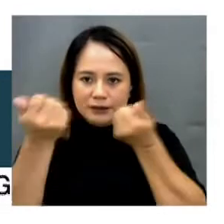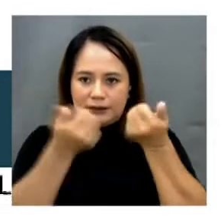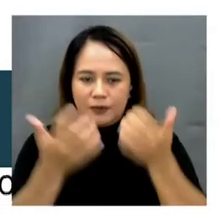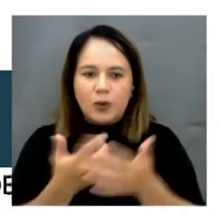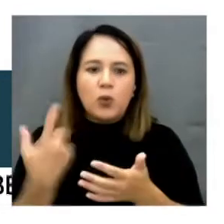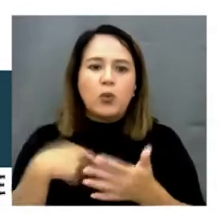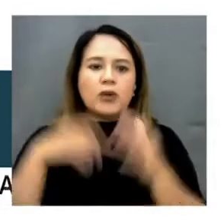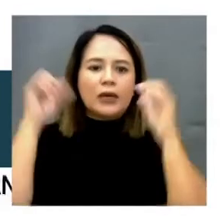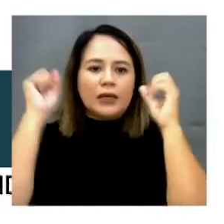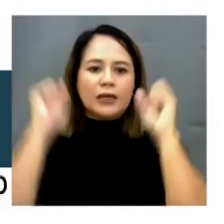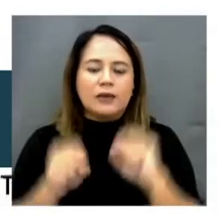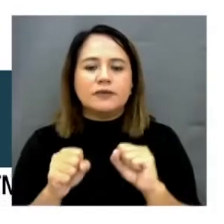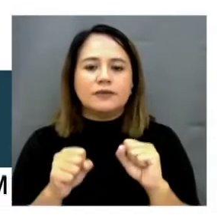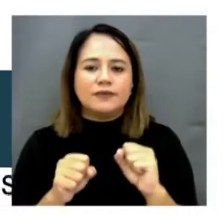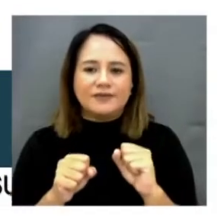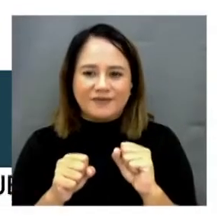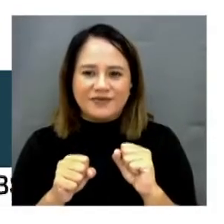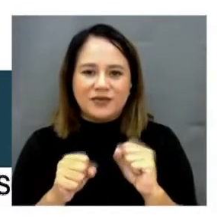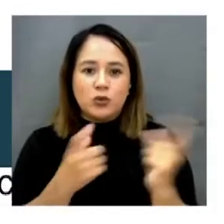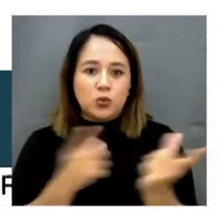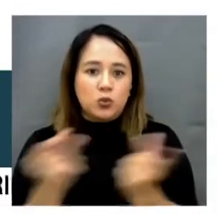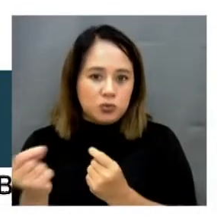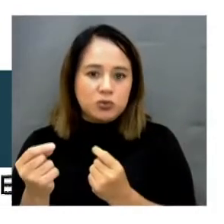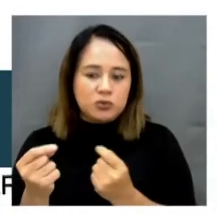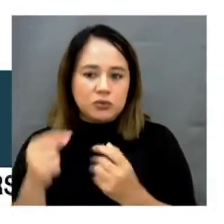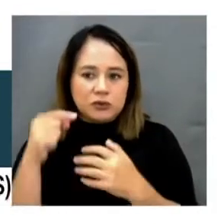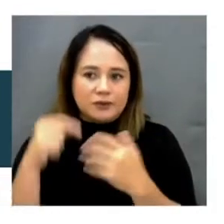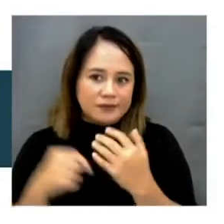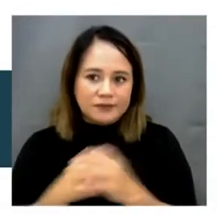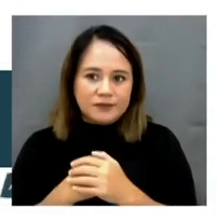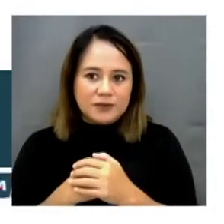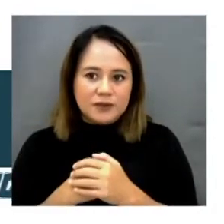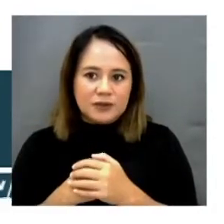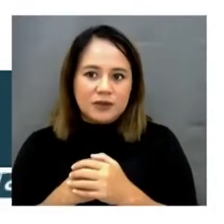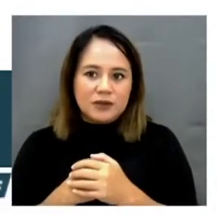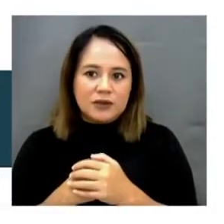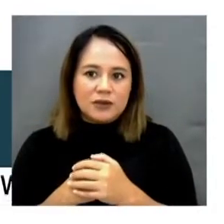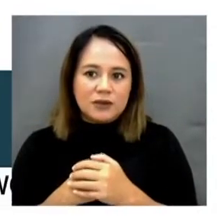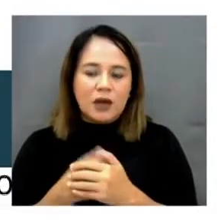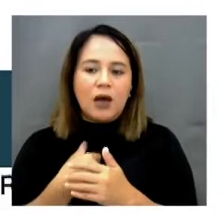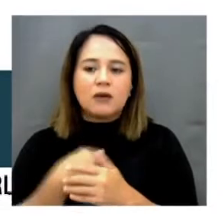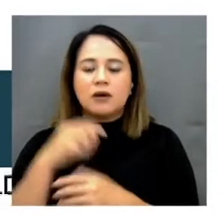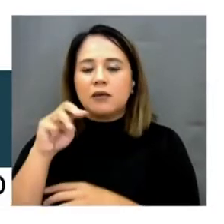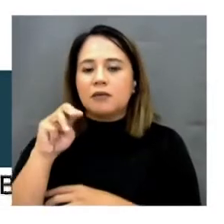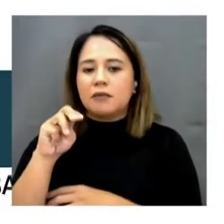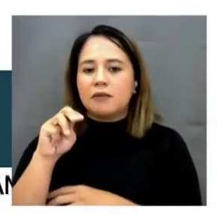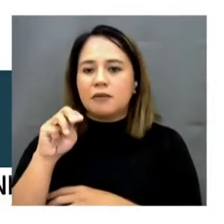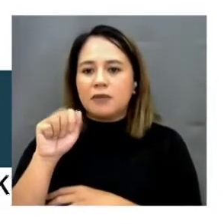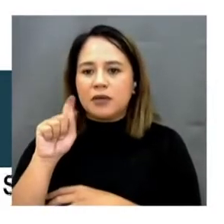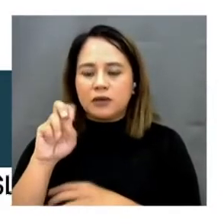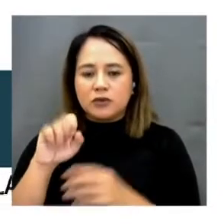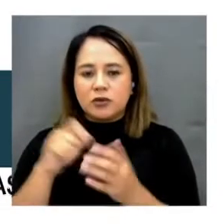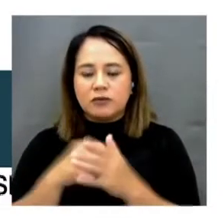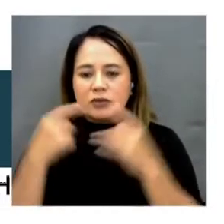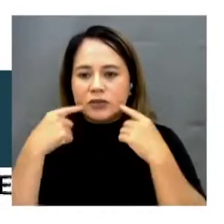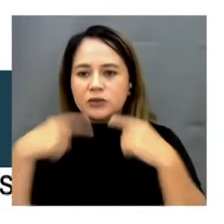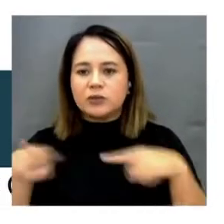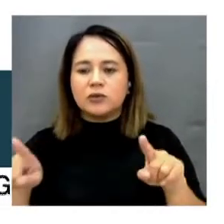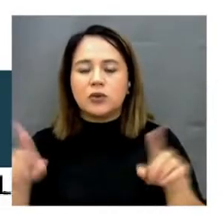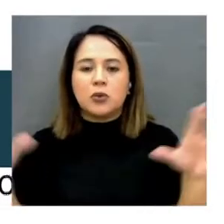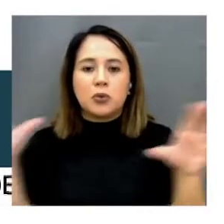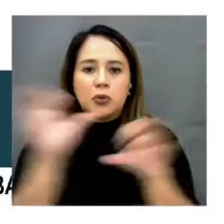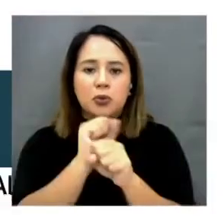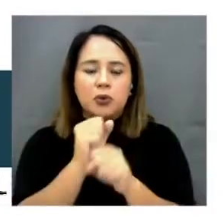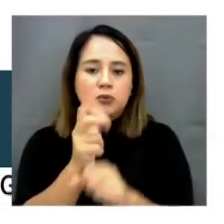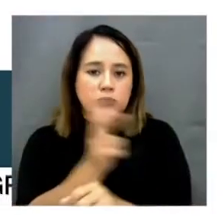can actually do this to, you know, metrics of success to finally ramp up the booster and then